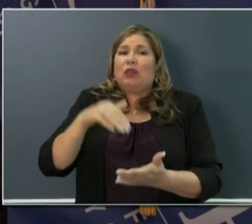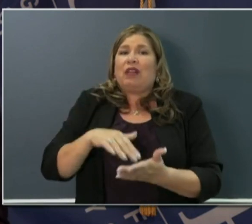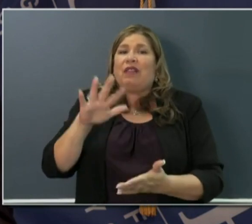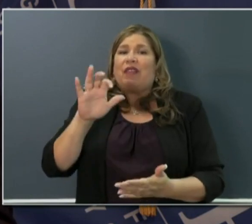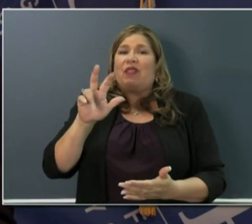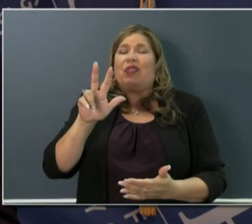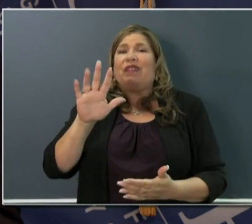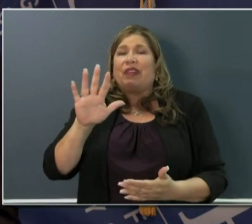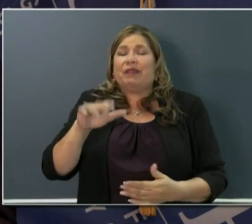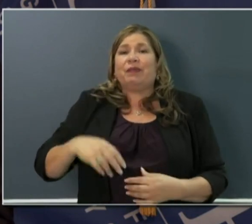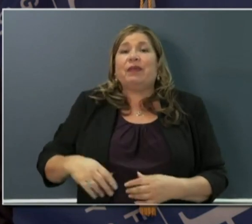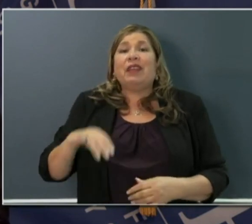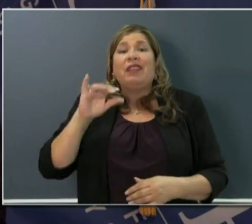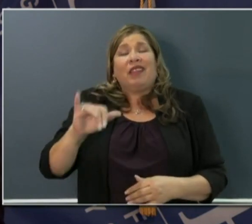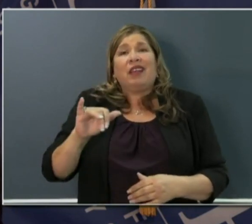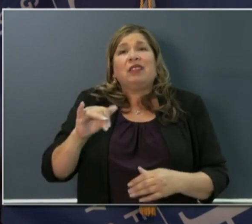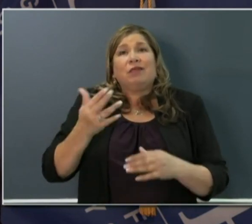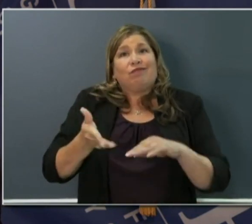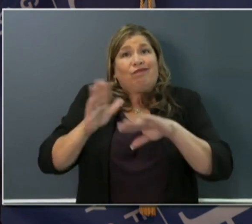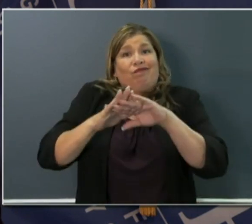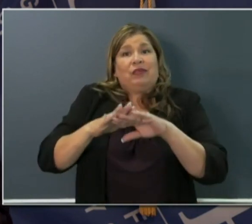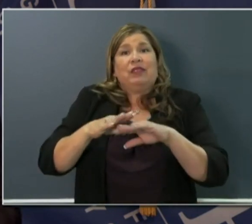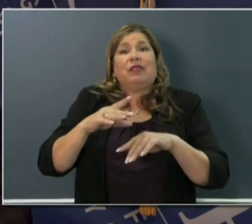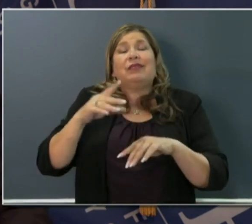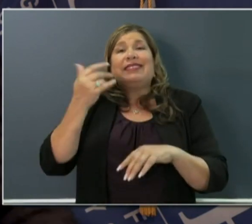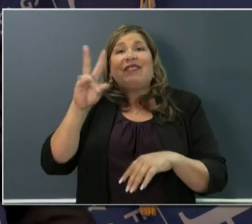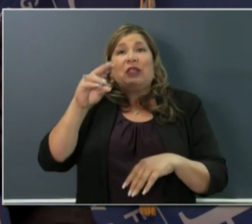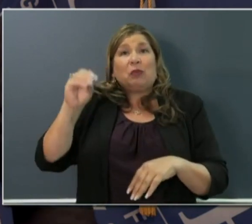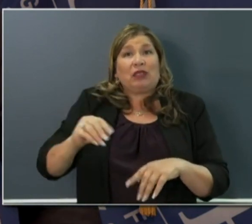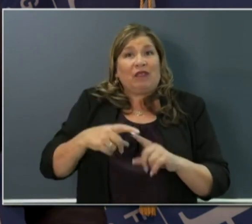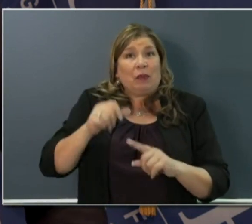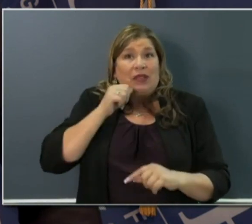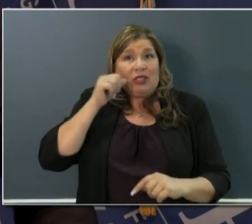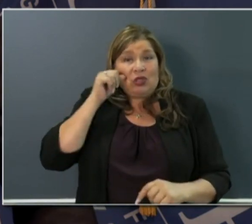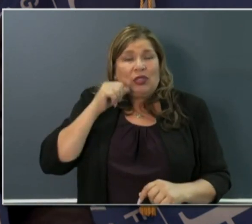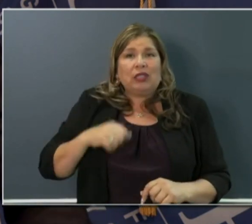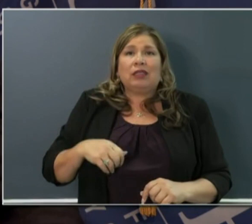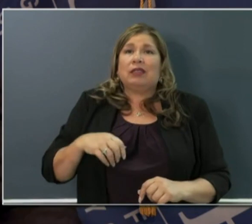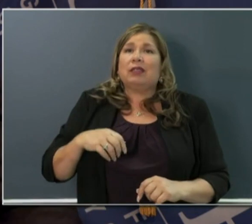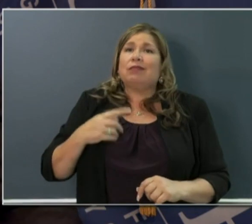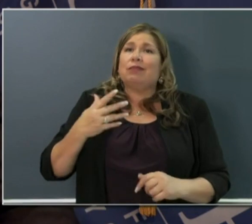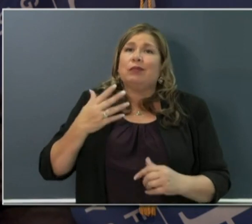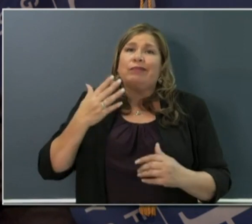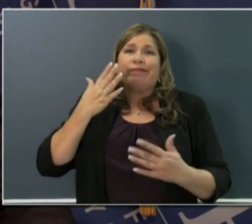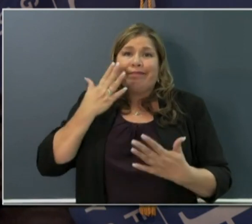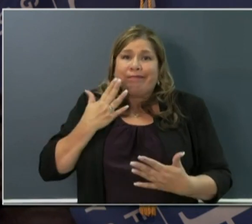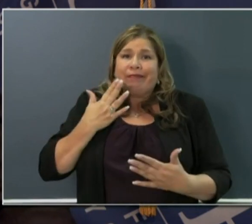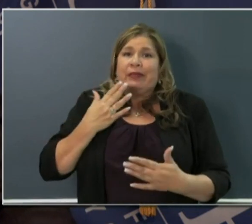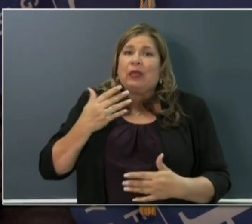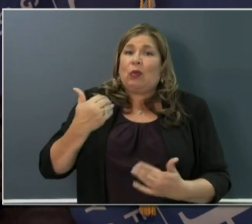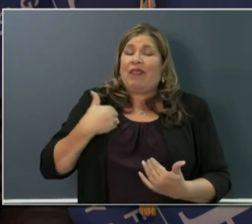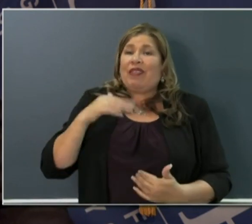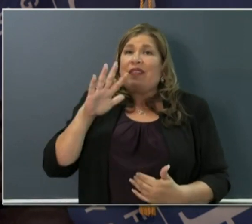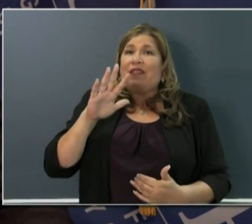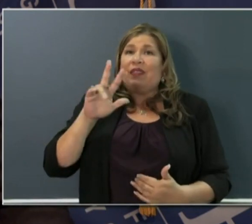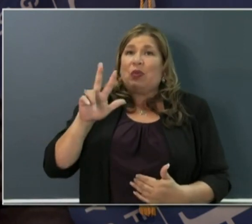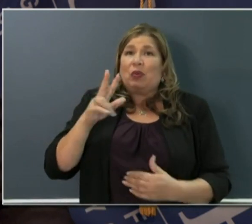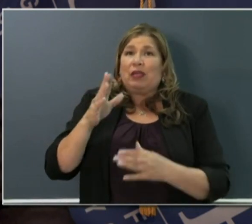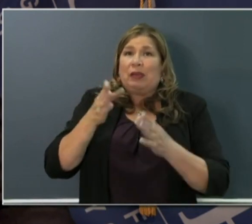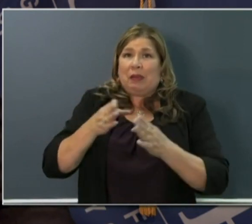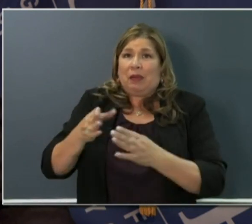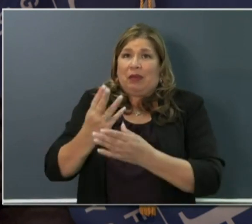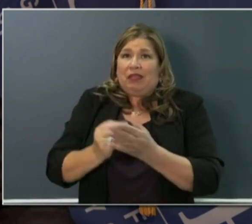Tragically, 53 lives lost, including that young person that made national headlines yesterday.